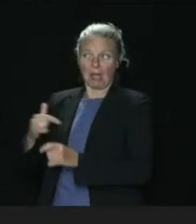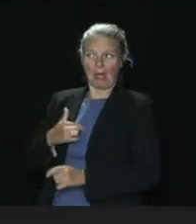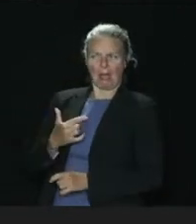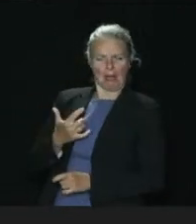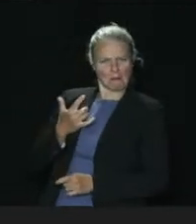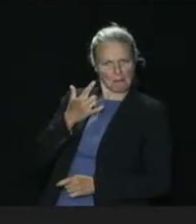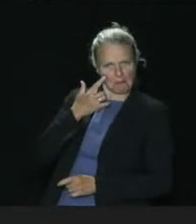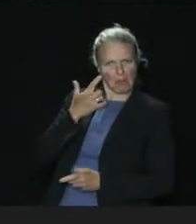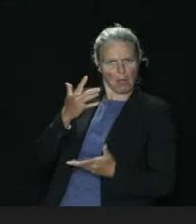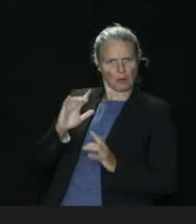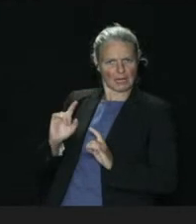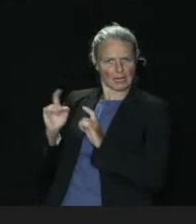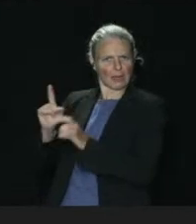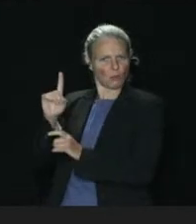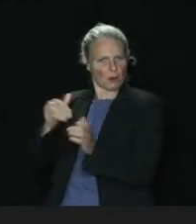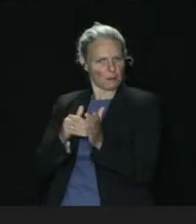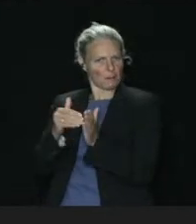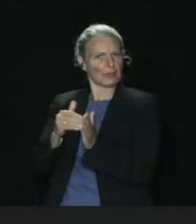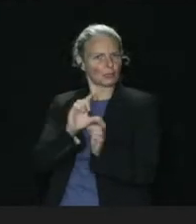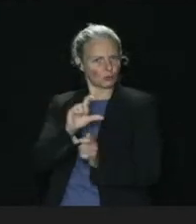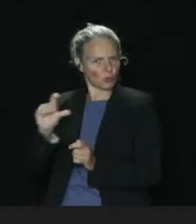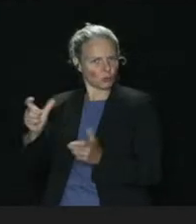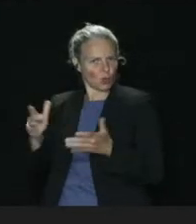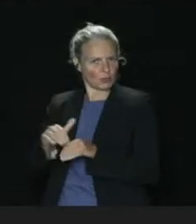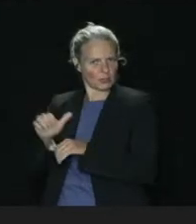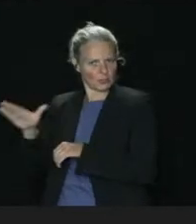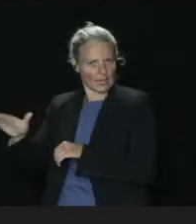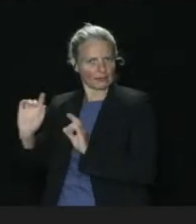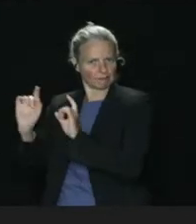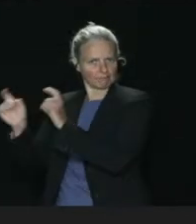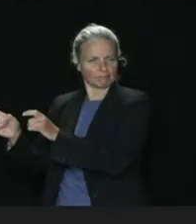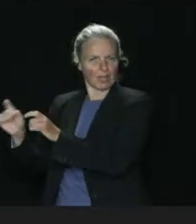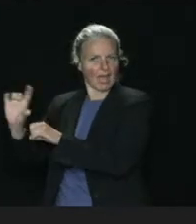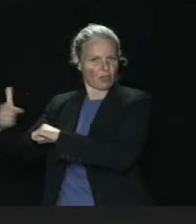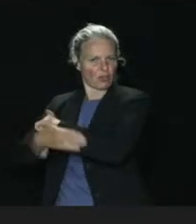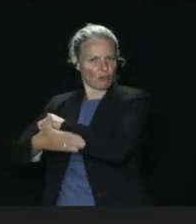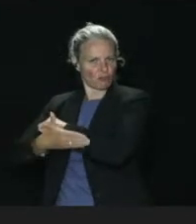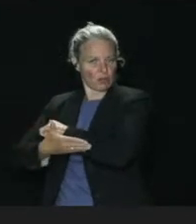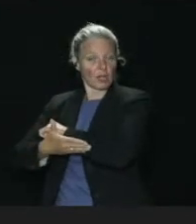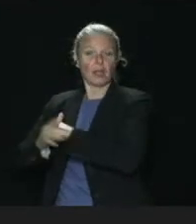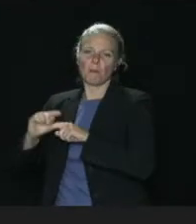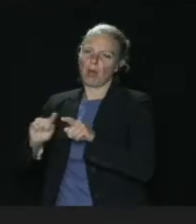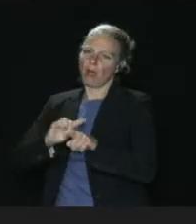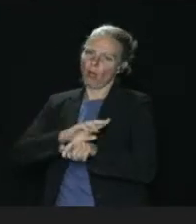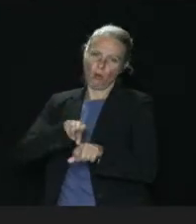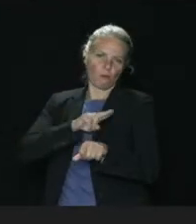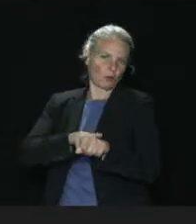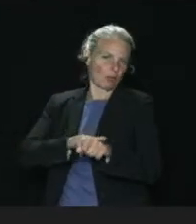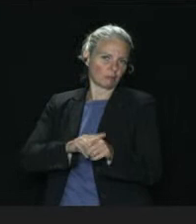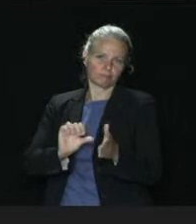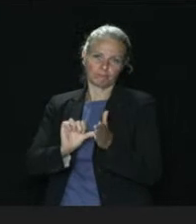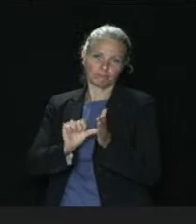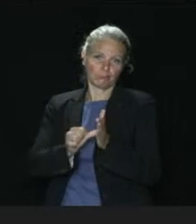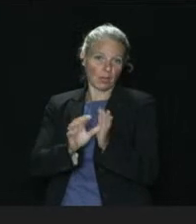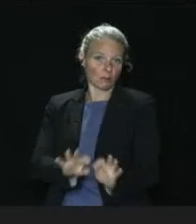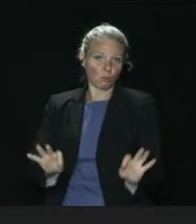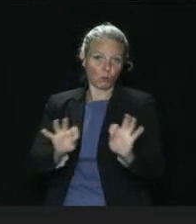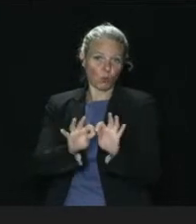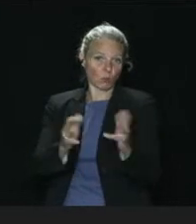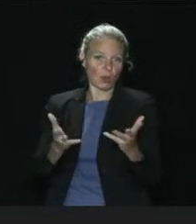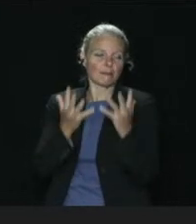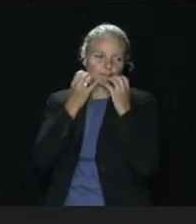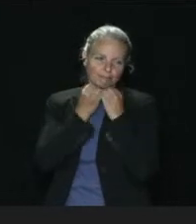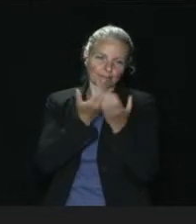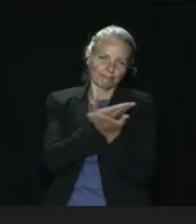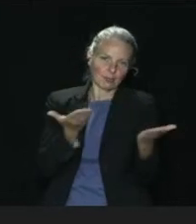doses for other countries. But naturally, it's very important to first have enough doses here in the country for Canadians. Thank